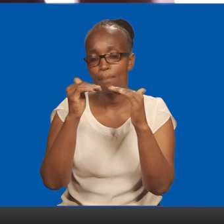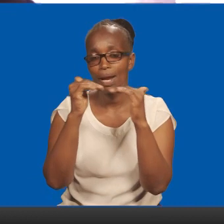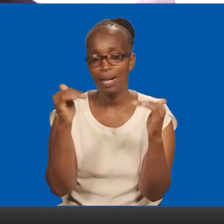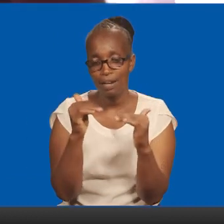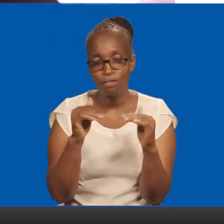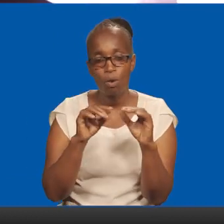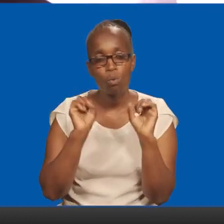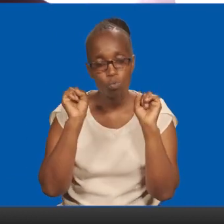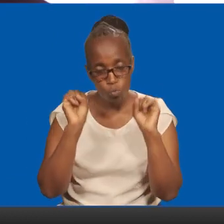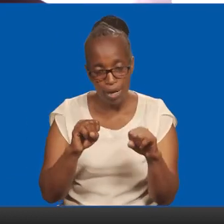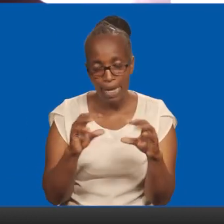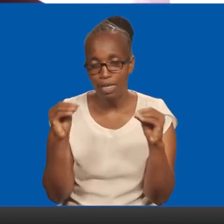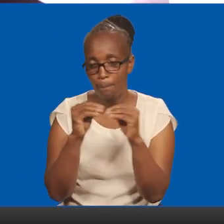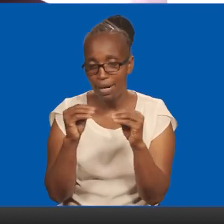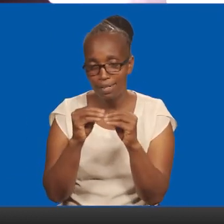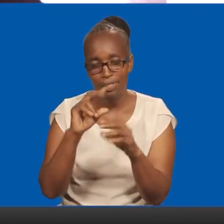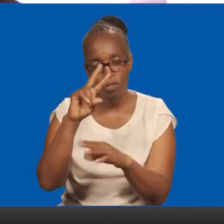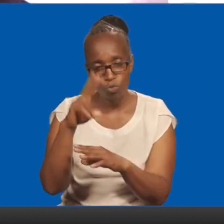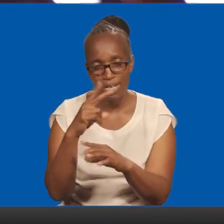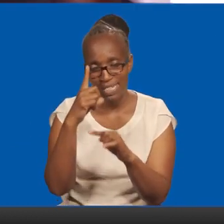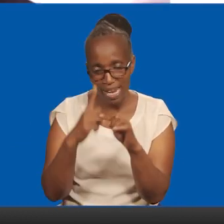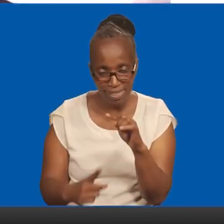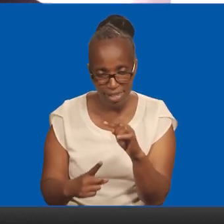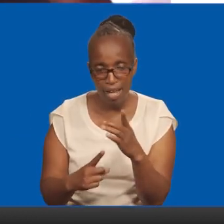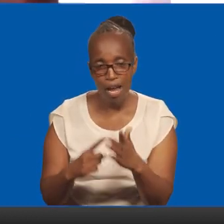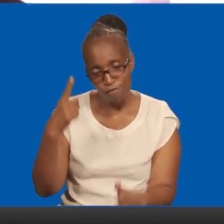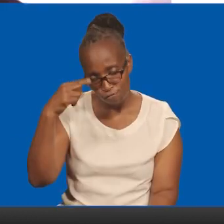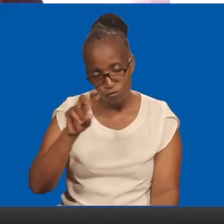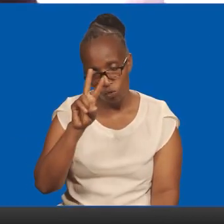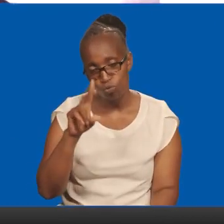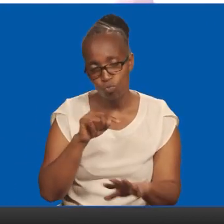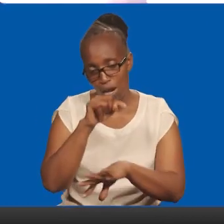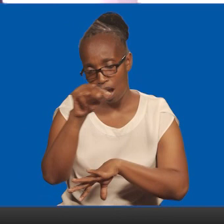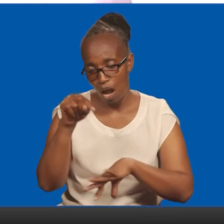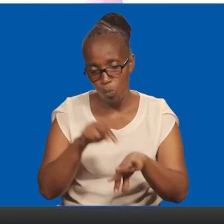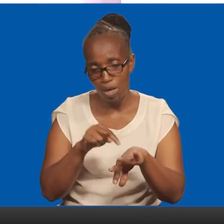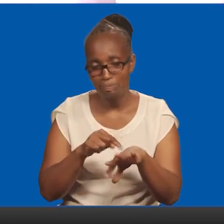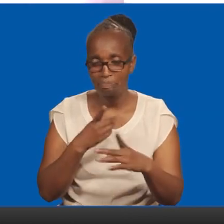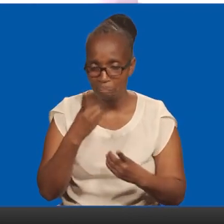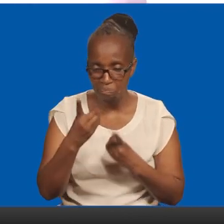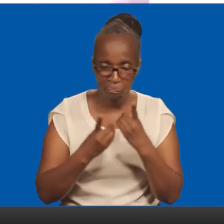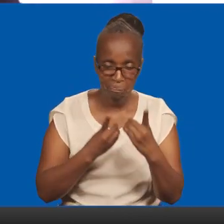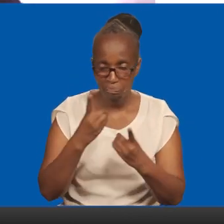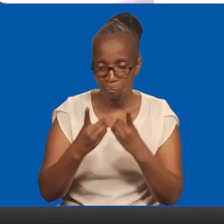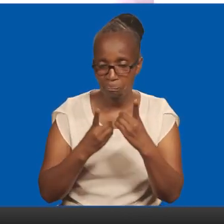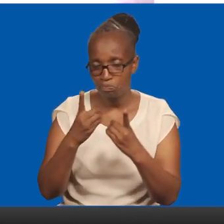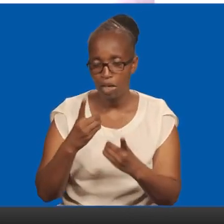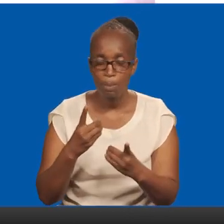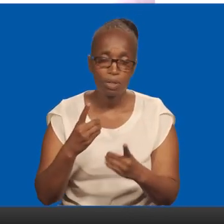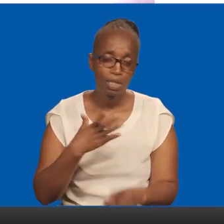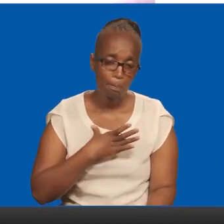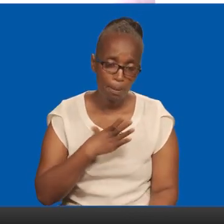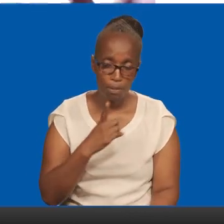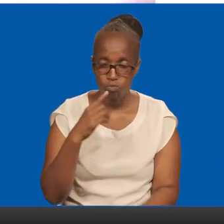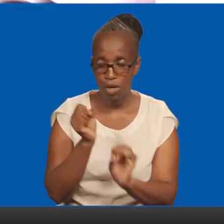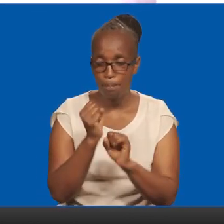meet twice a year? For 2 hours to talk about these people who produce 70% of